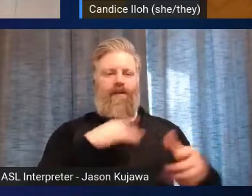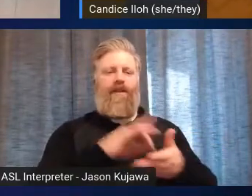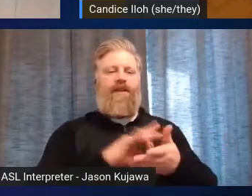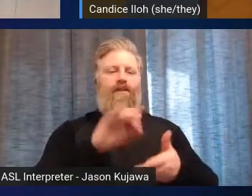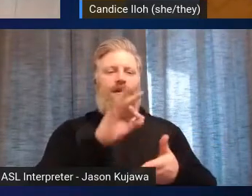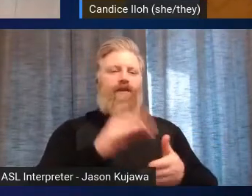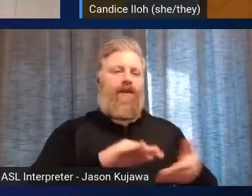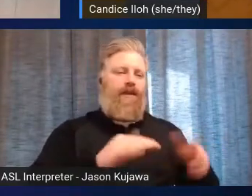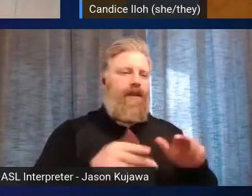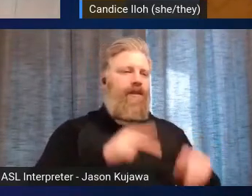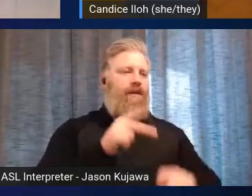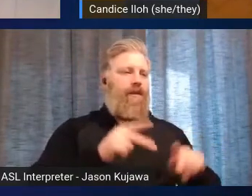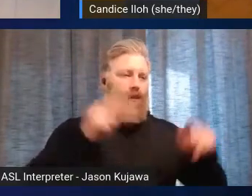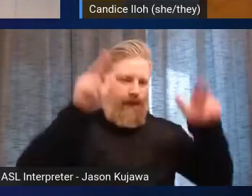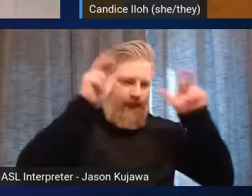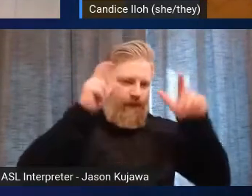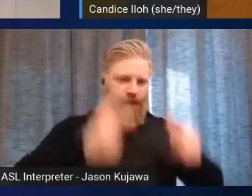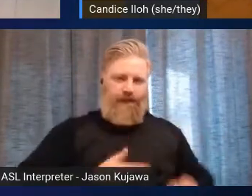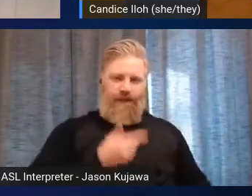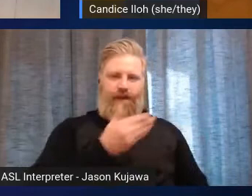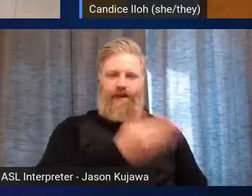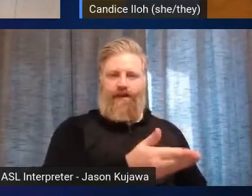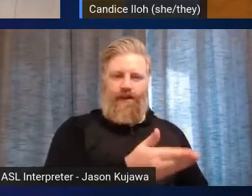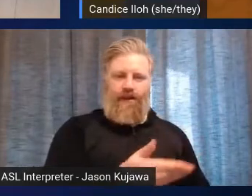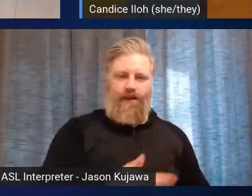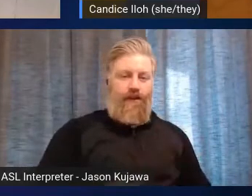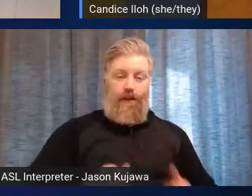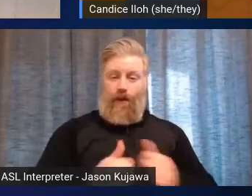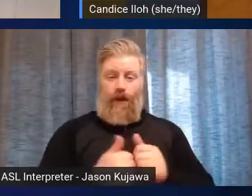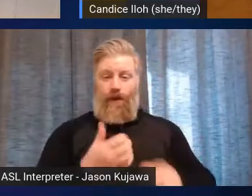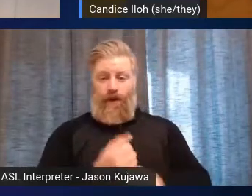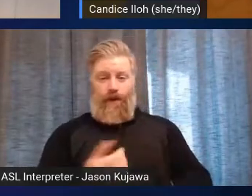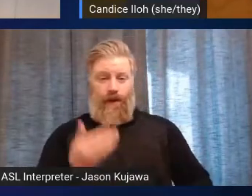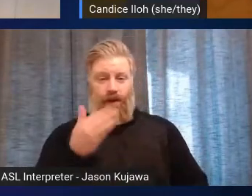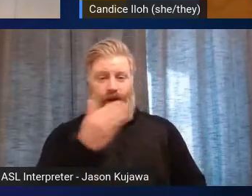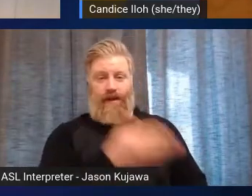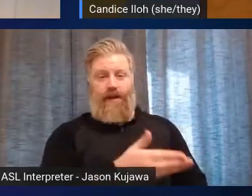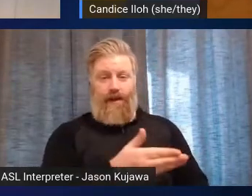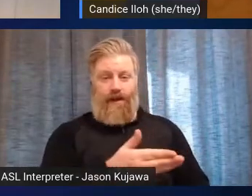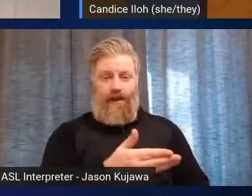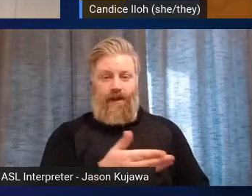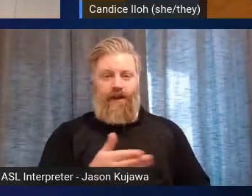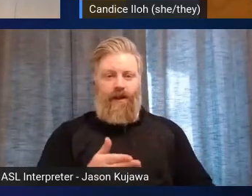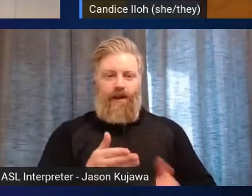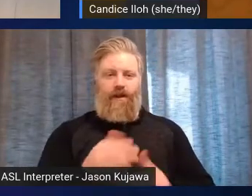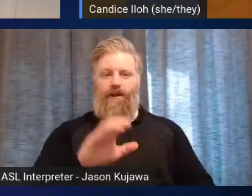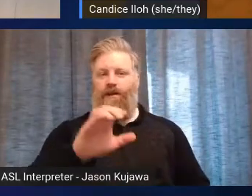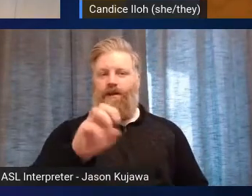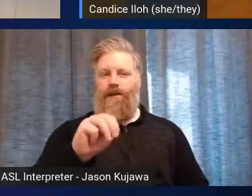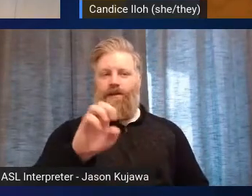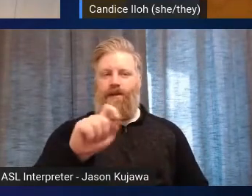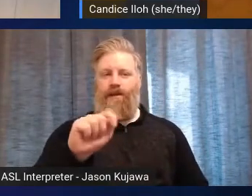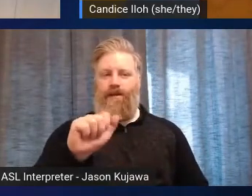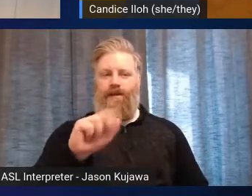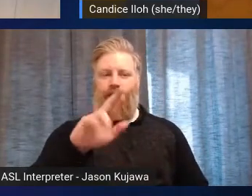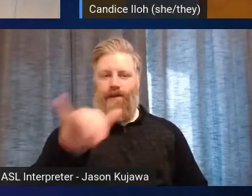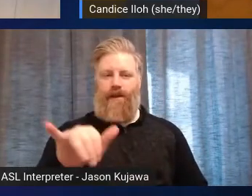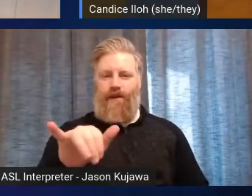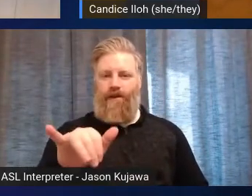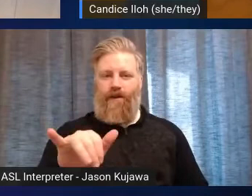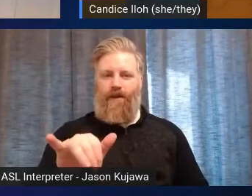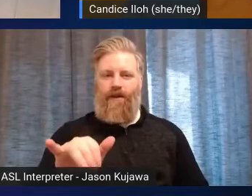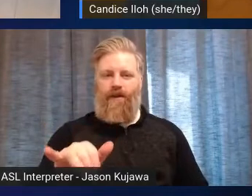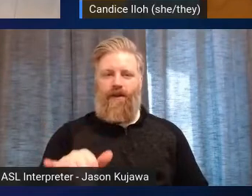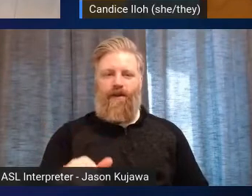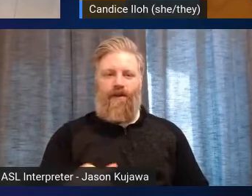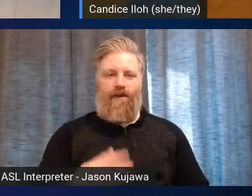and with demons. And one of the ways that you reach the far country is through cemeteries, both the